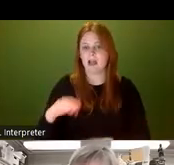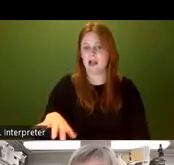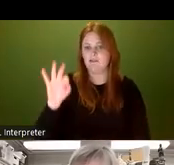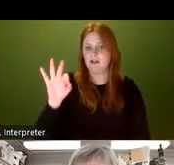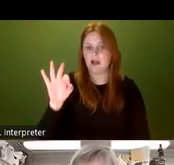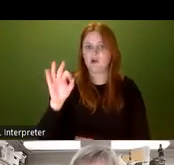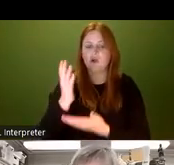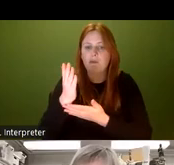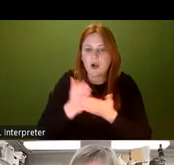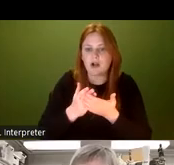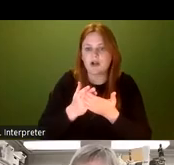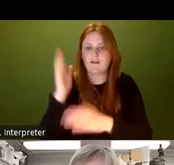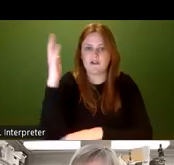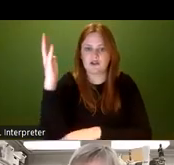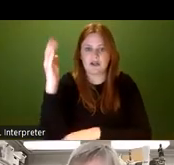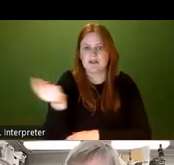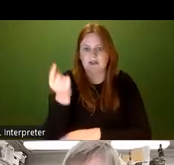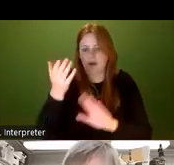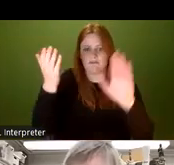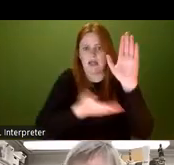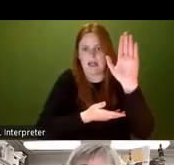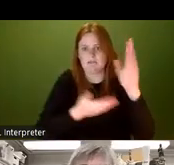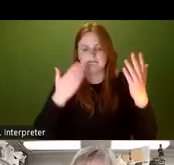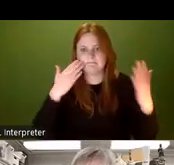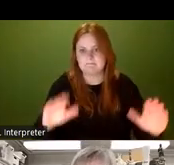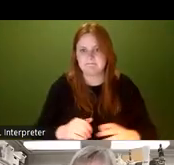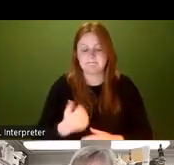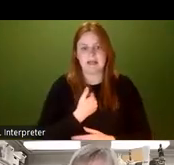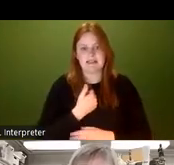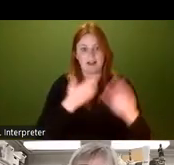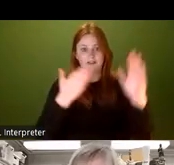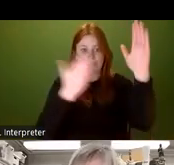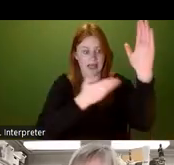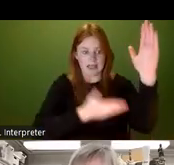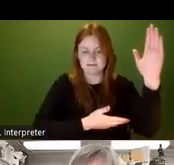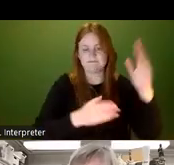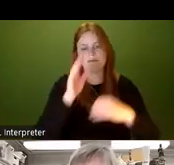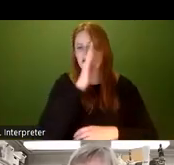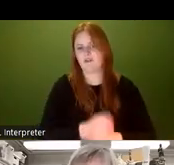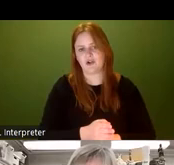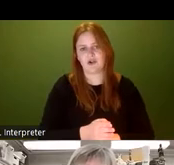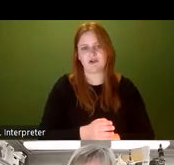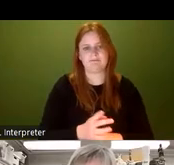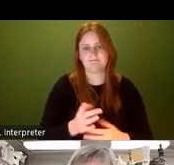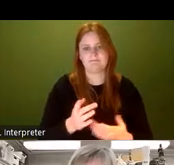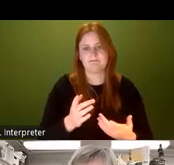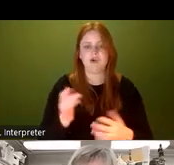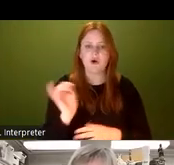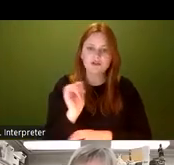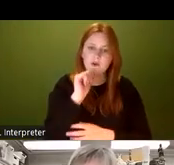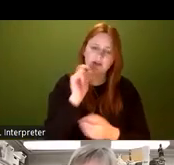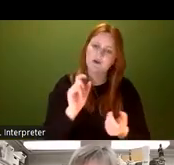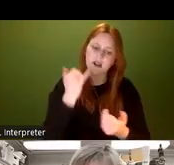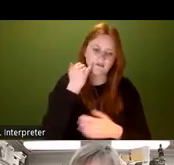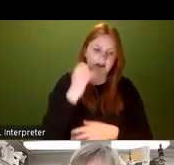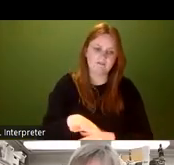of a tree somebody cut. I never, ever cut trees down myself, and I actually don't alter the fragments I